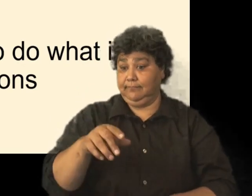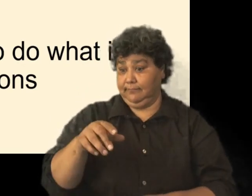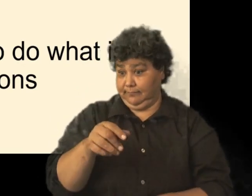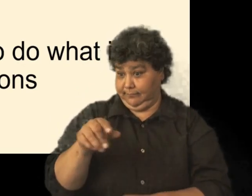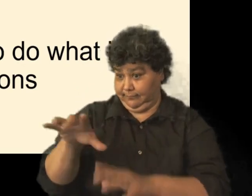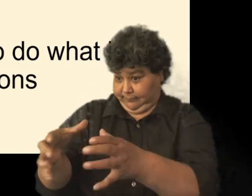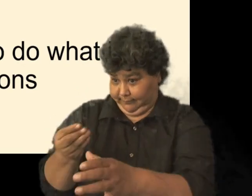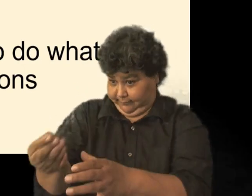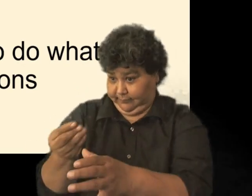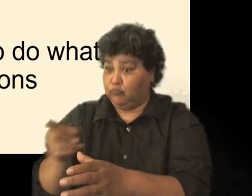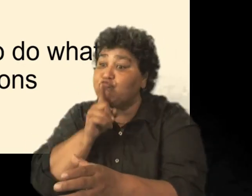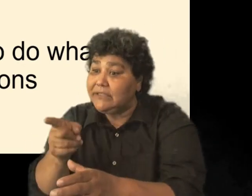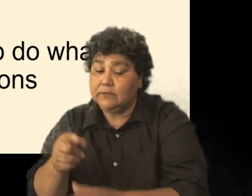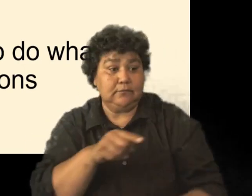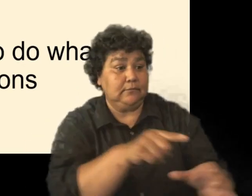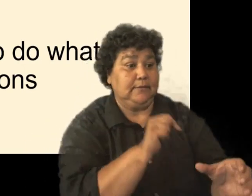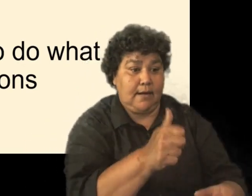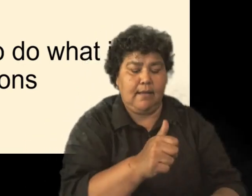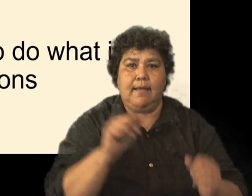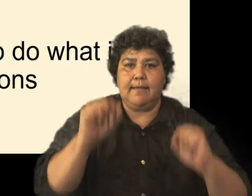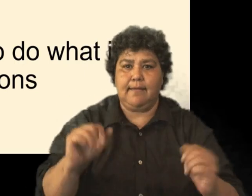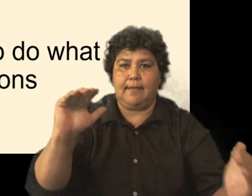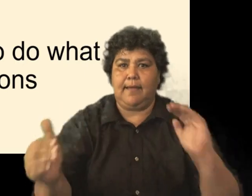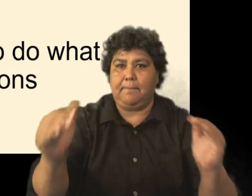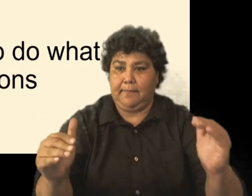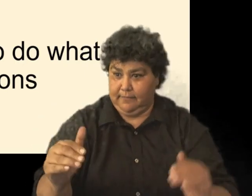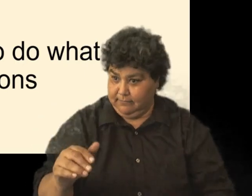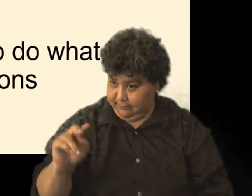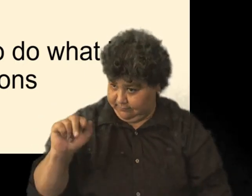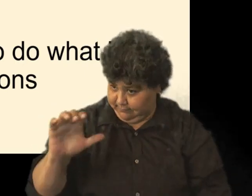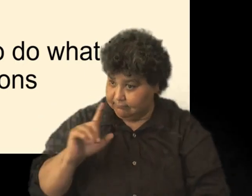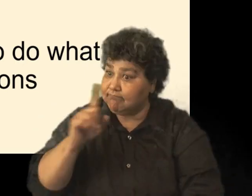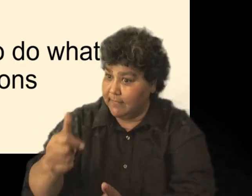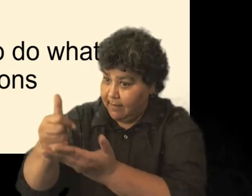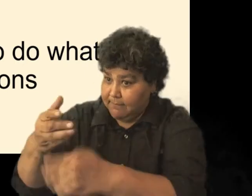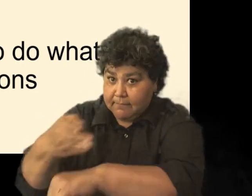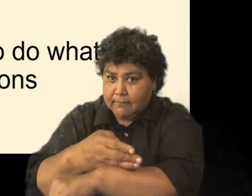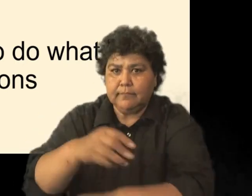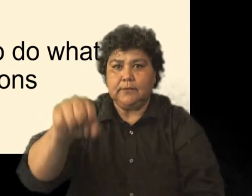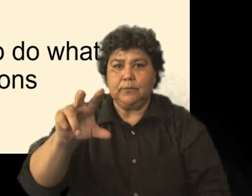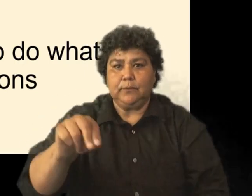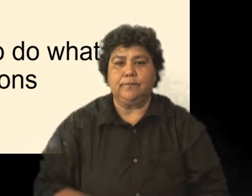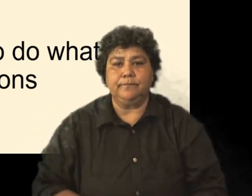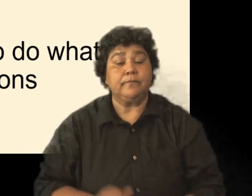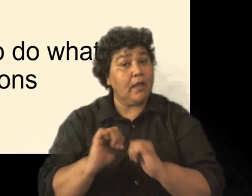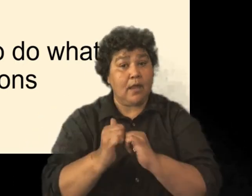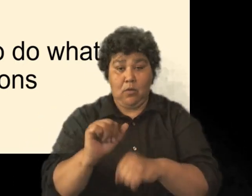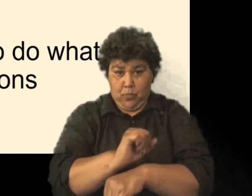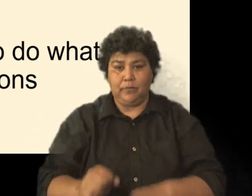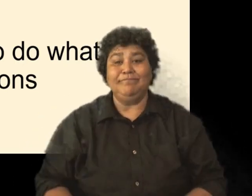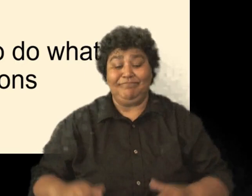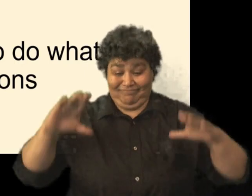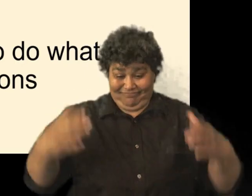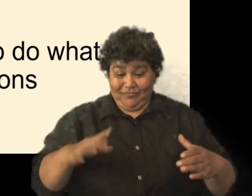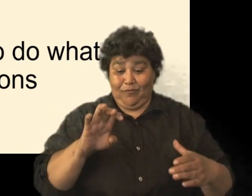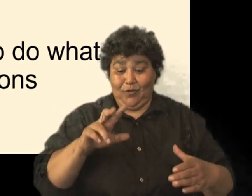benefit in patients with RP. The way it works is to randomly assign patients to 2 groups. In this case,